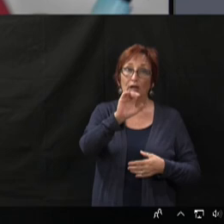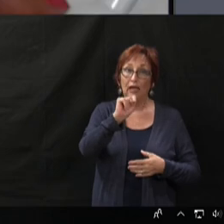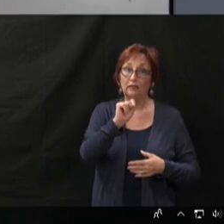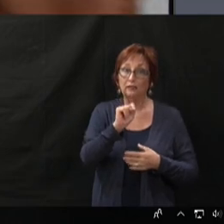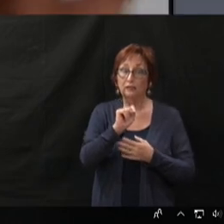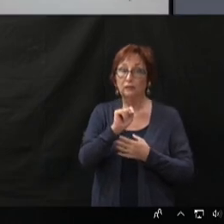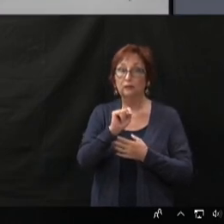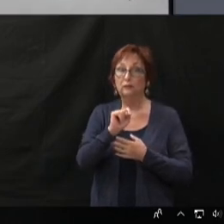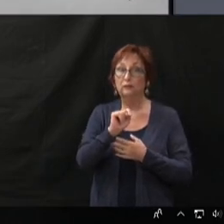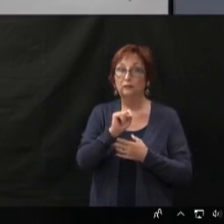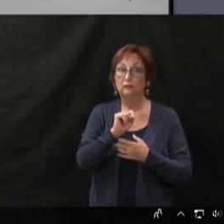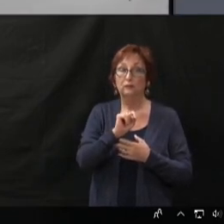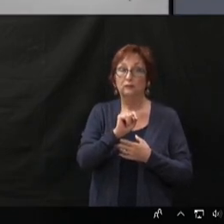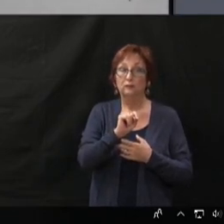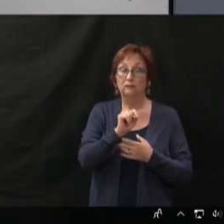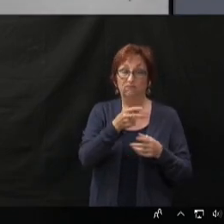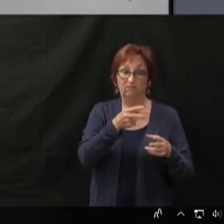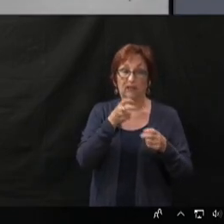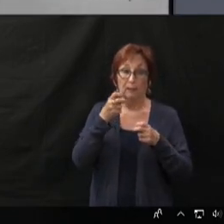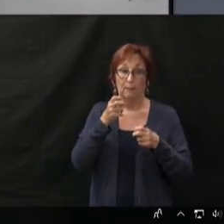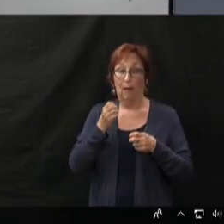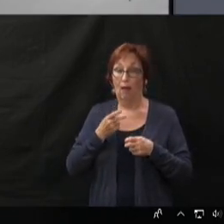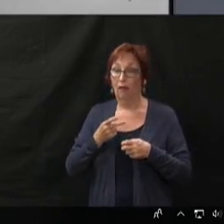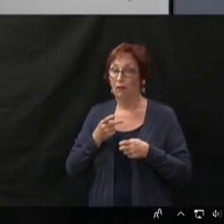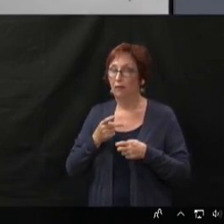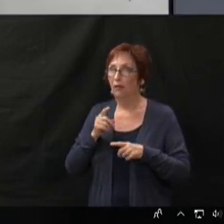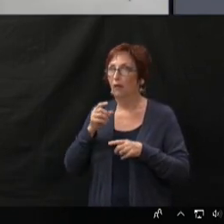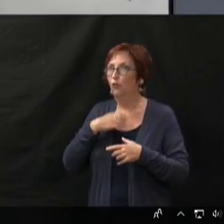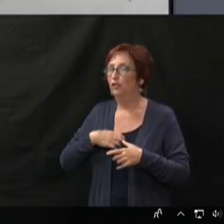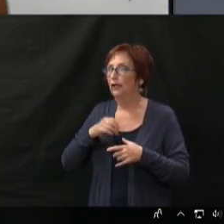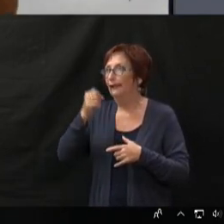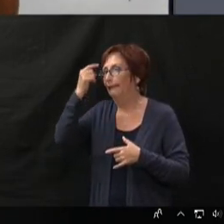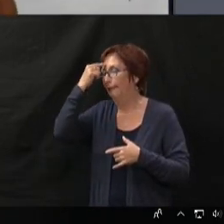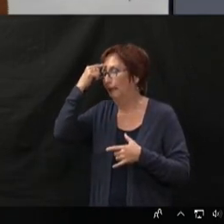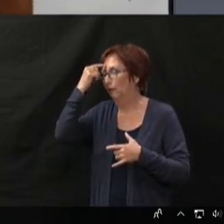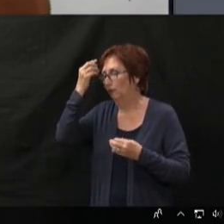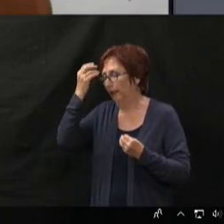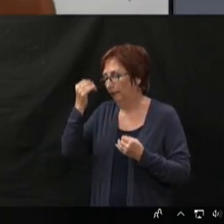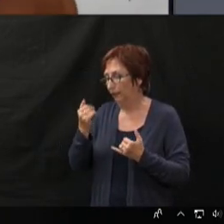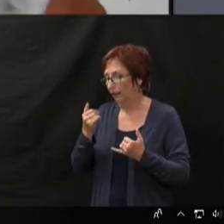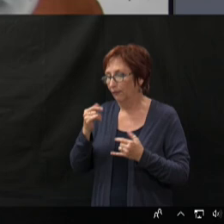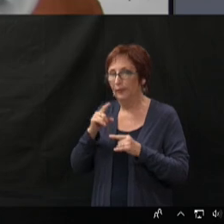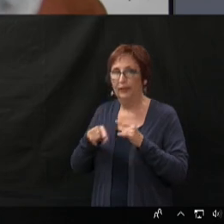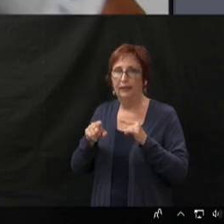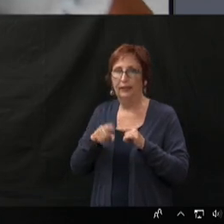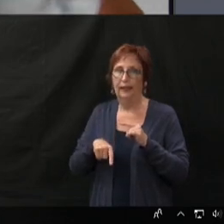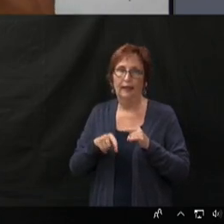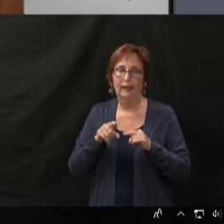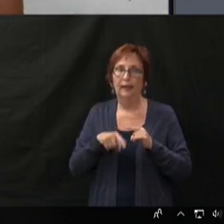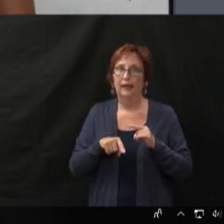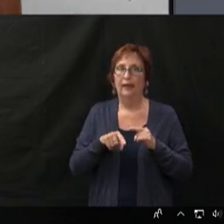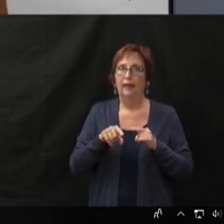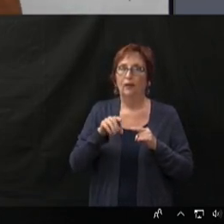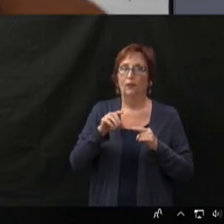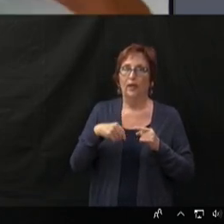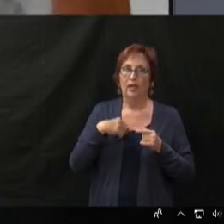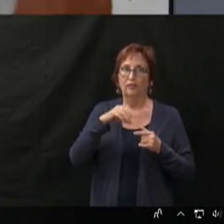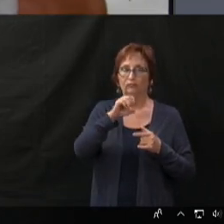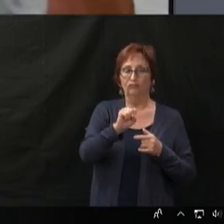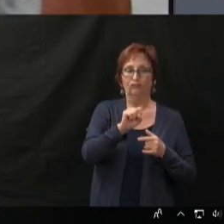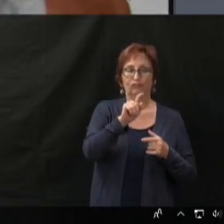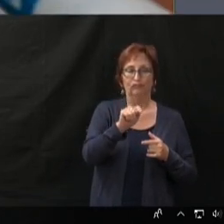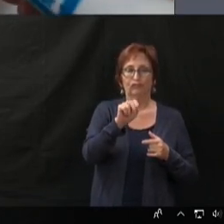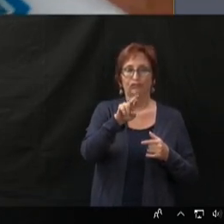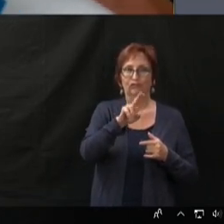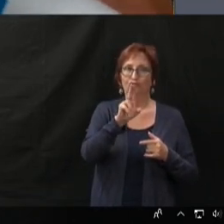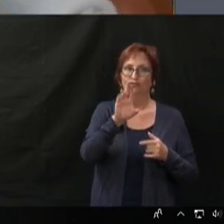tract. I wish I could think right now, but I can't. Then we had struct, which means to build, and there's lots of things,